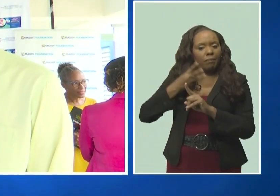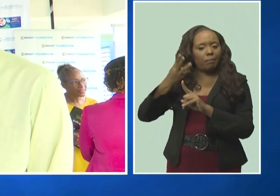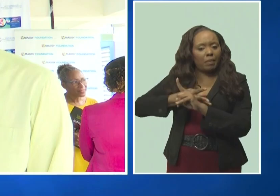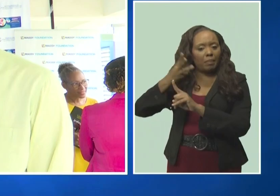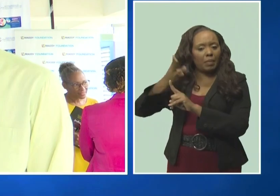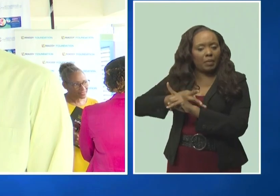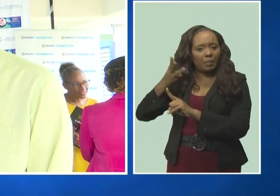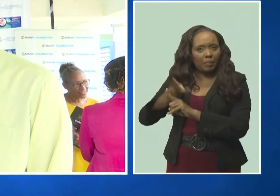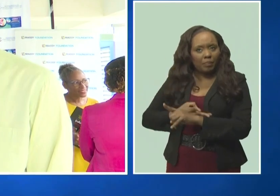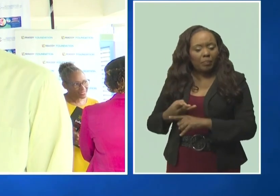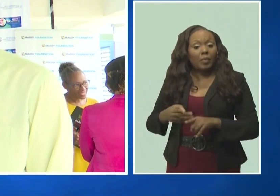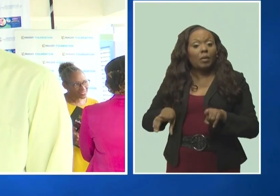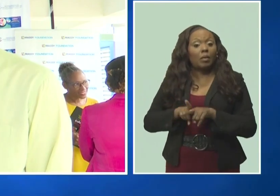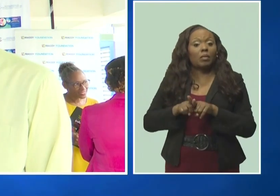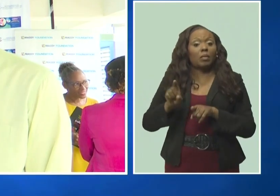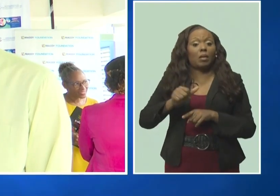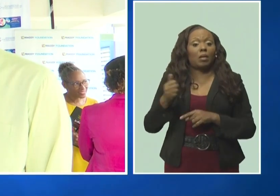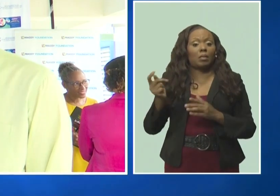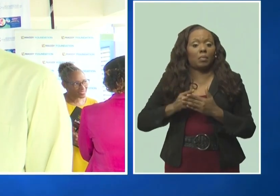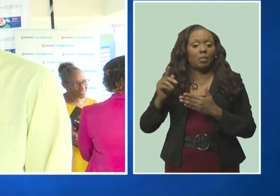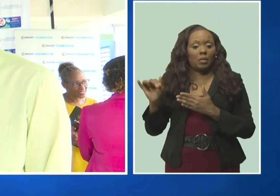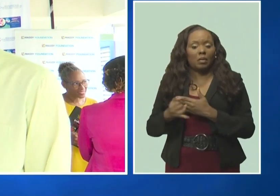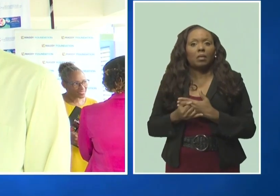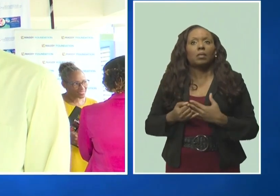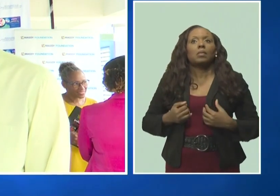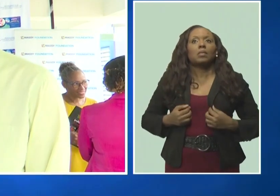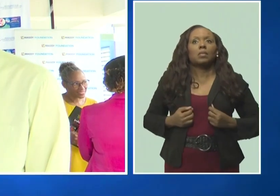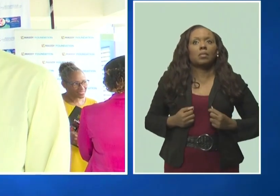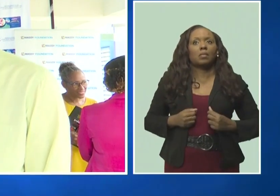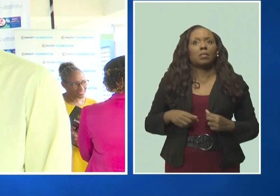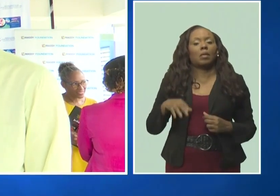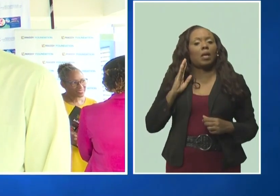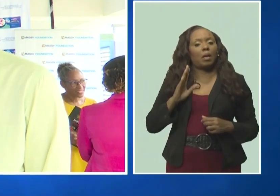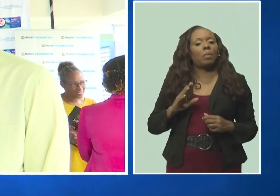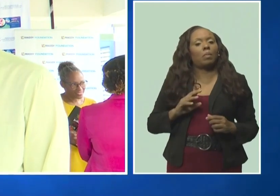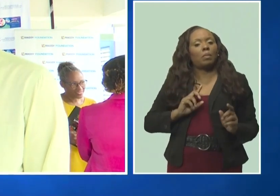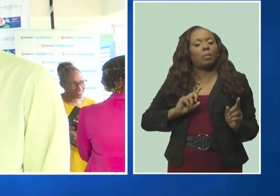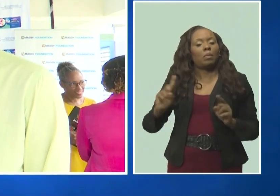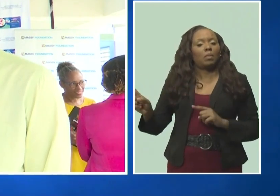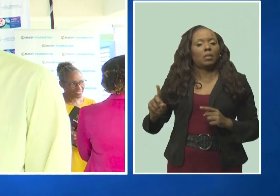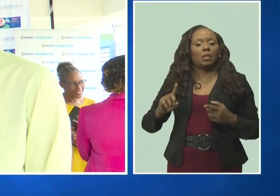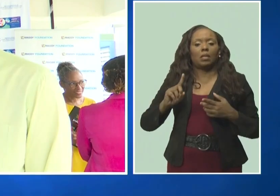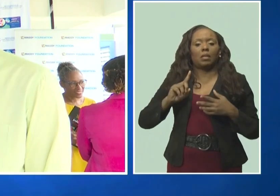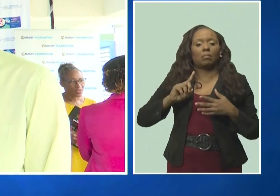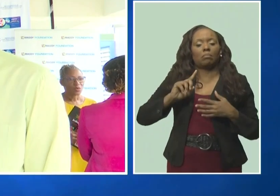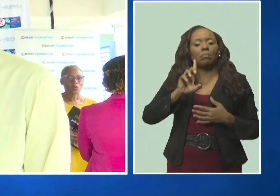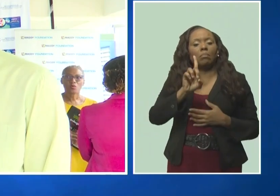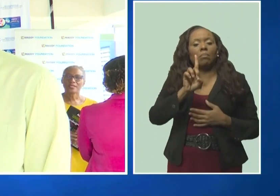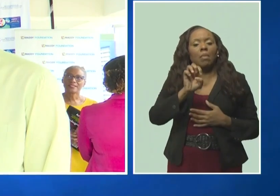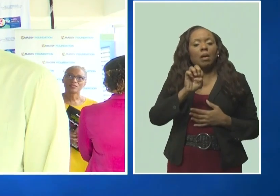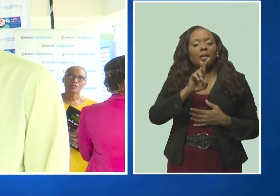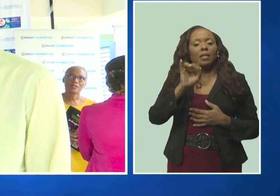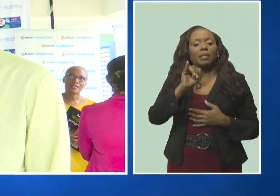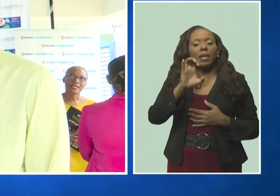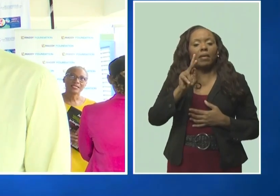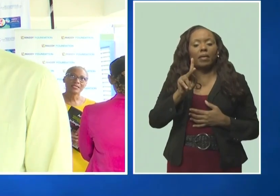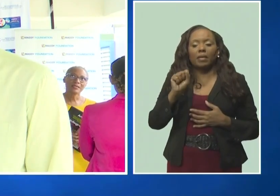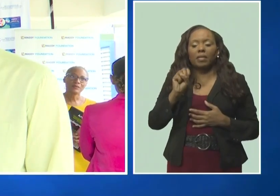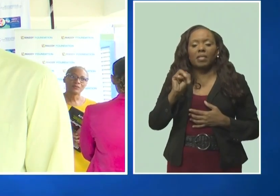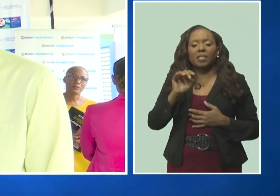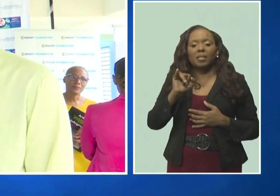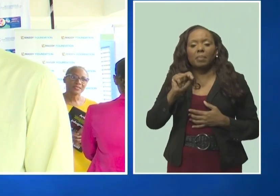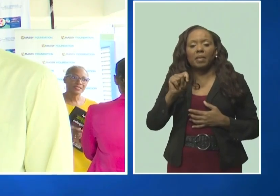is the like Derrick Smith and Sunshine schools. We plan to go in there and